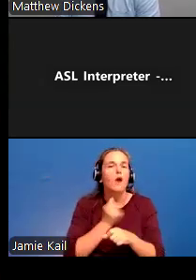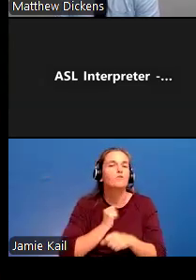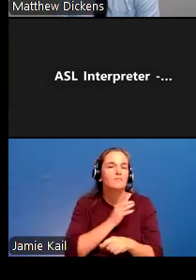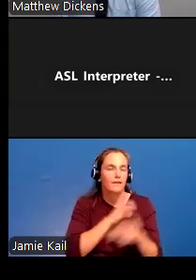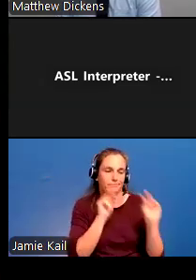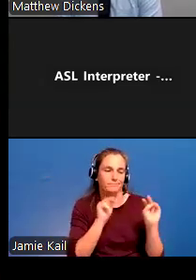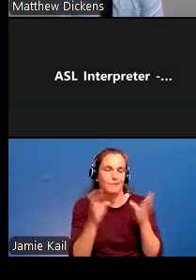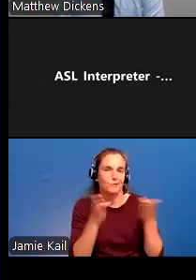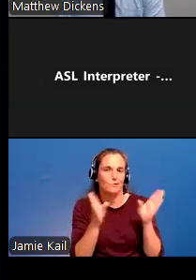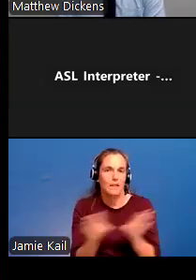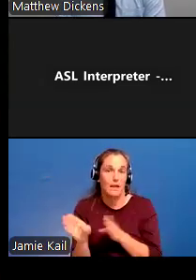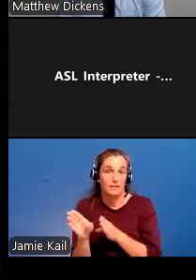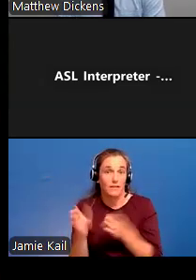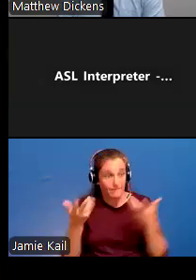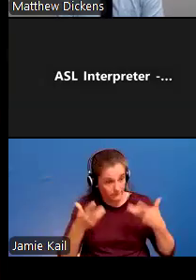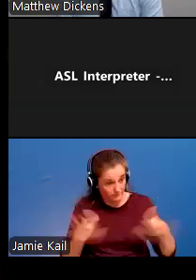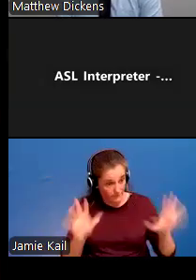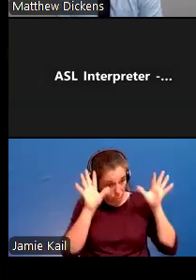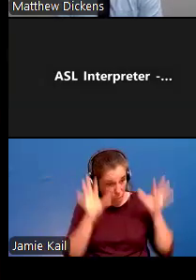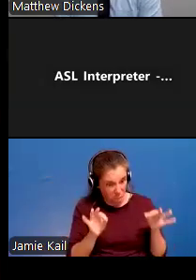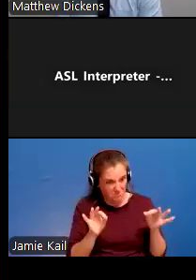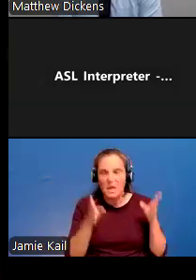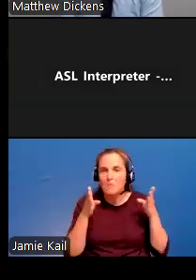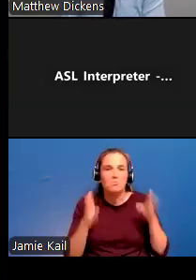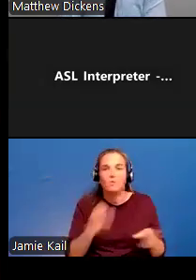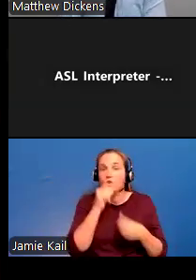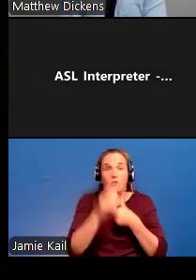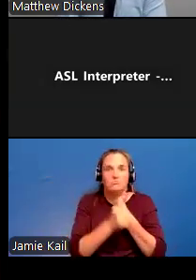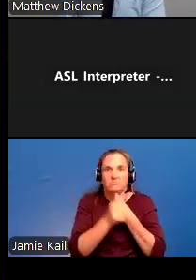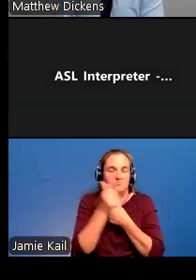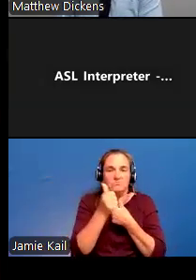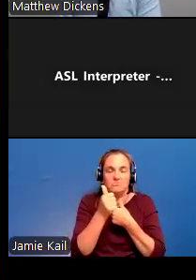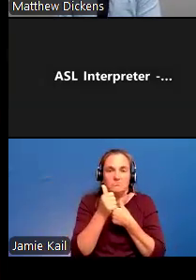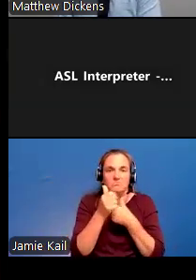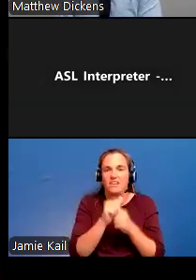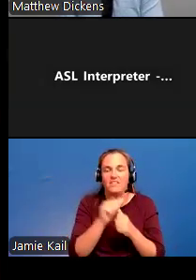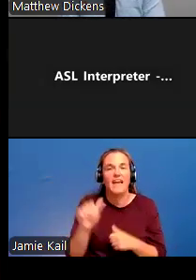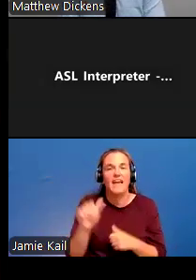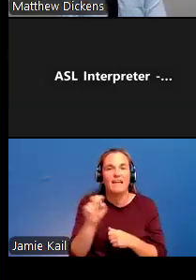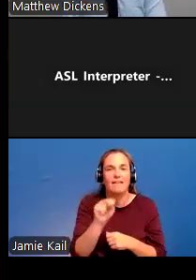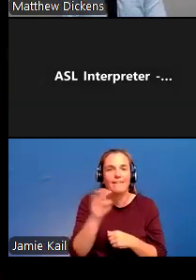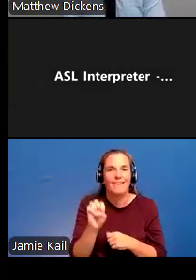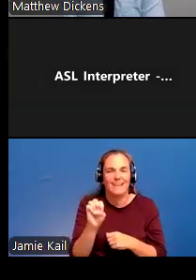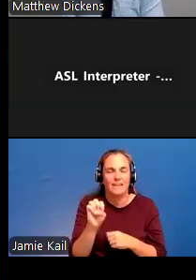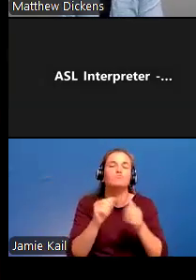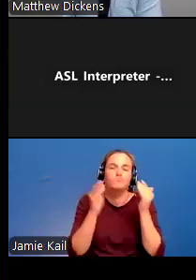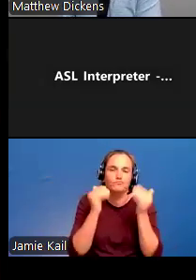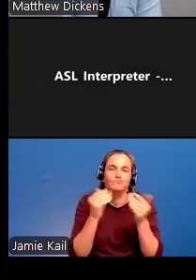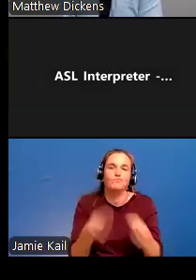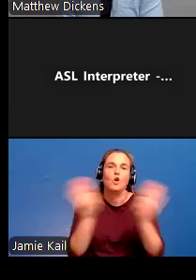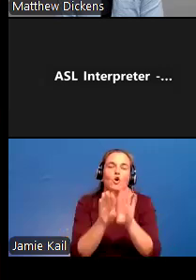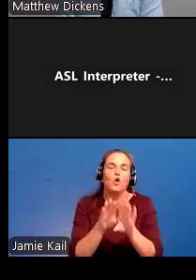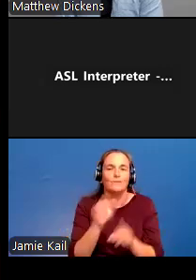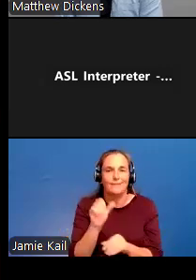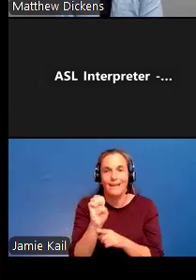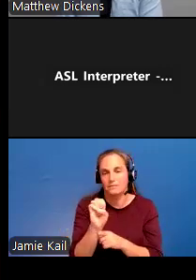it is determined that an individual is not at further risk of A&E, we close that case out.